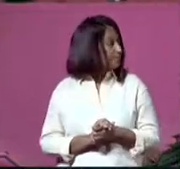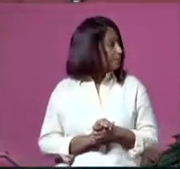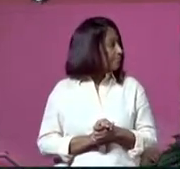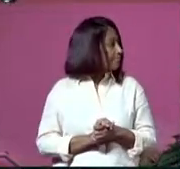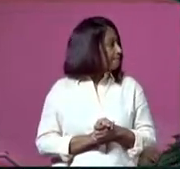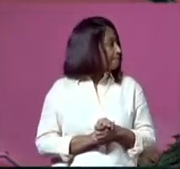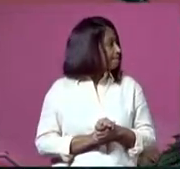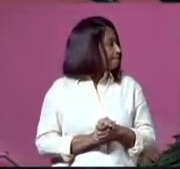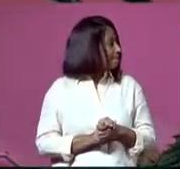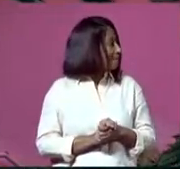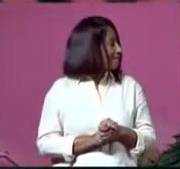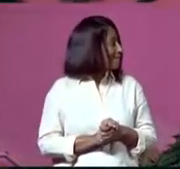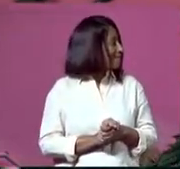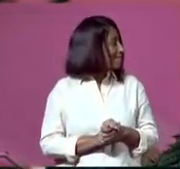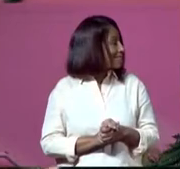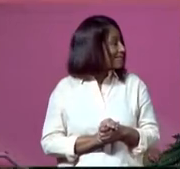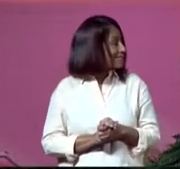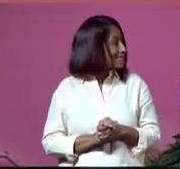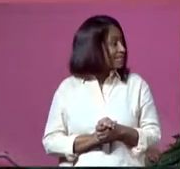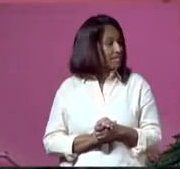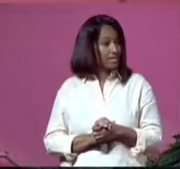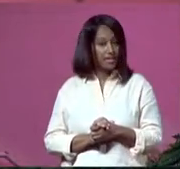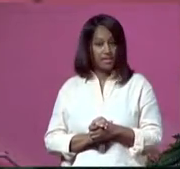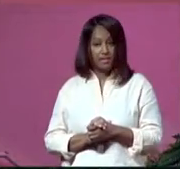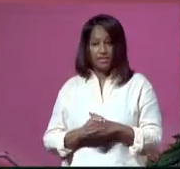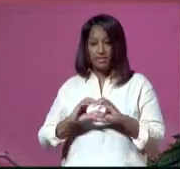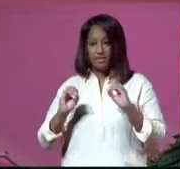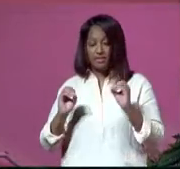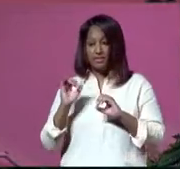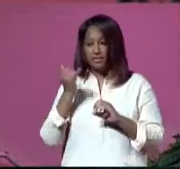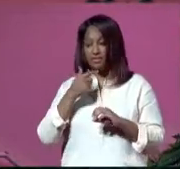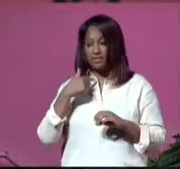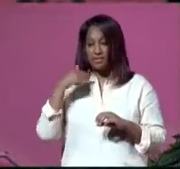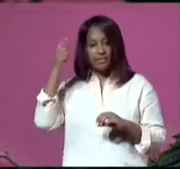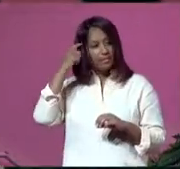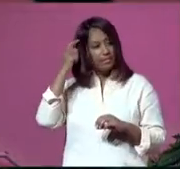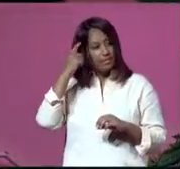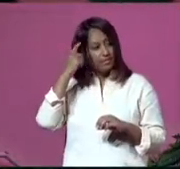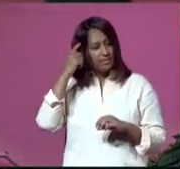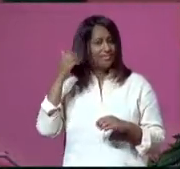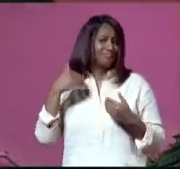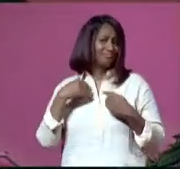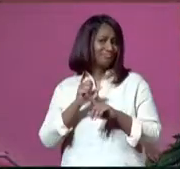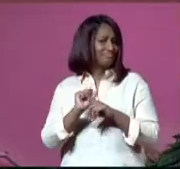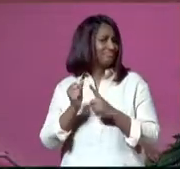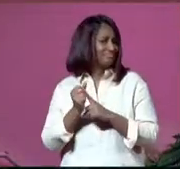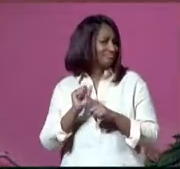And I ain't mentally challenged. I mean, I got some issues. Don't get it twisted.